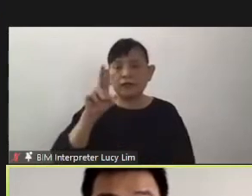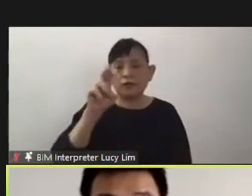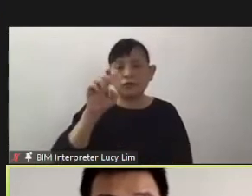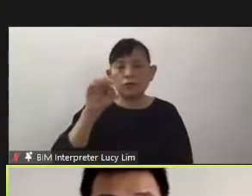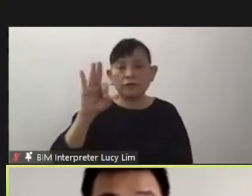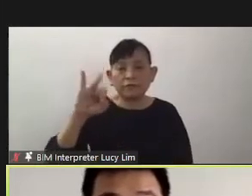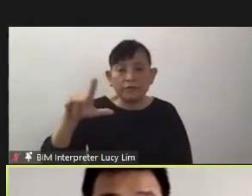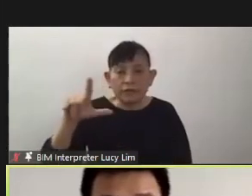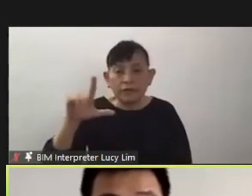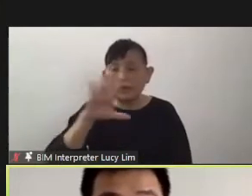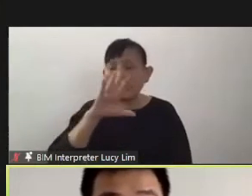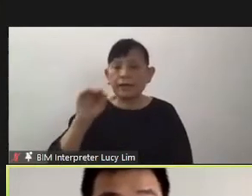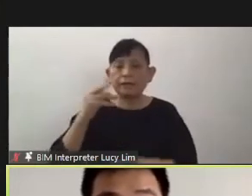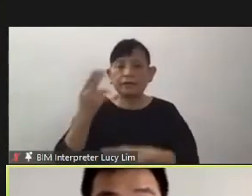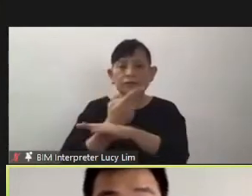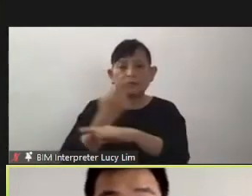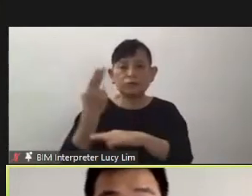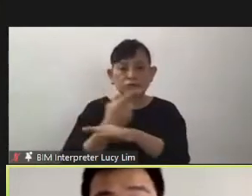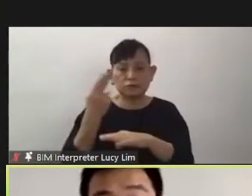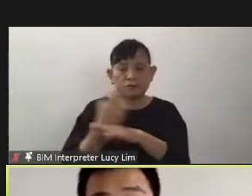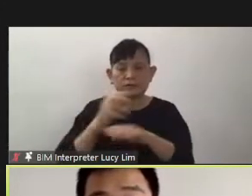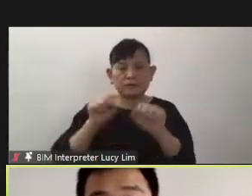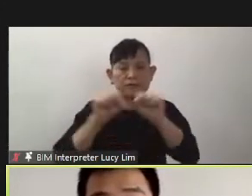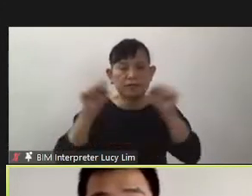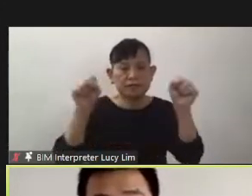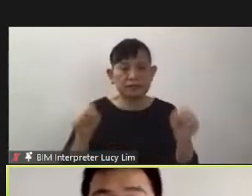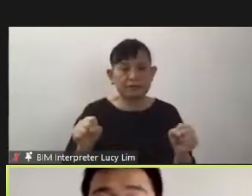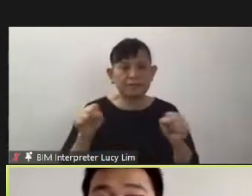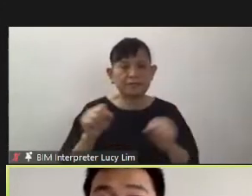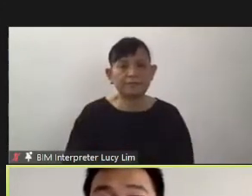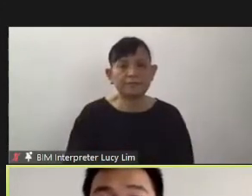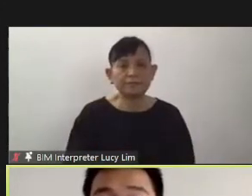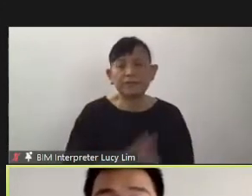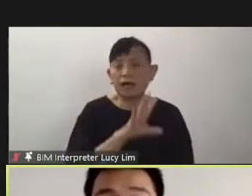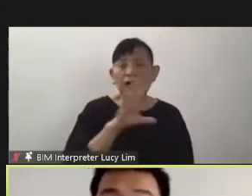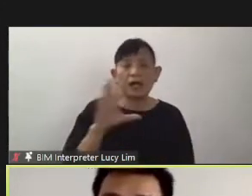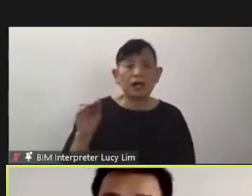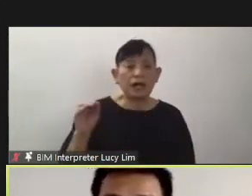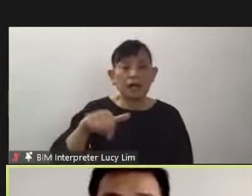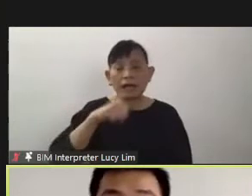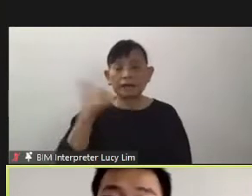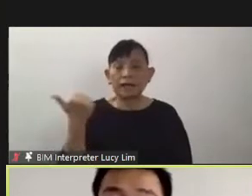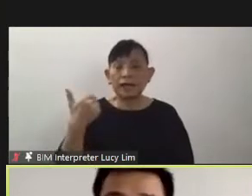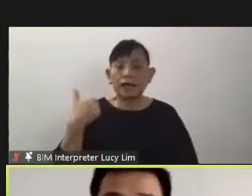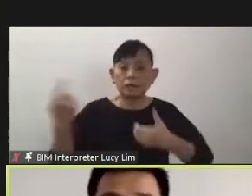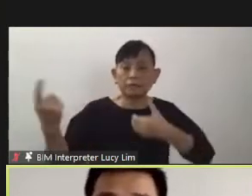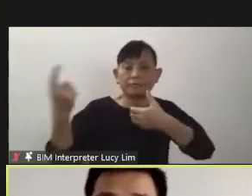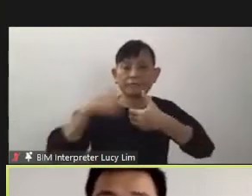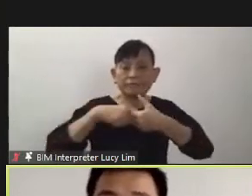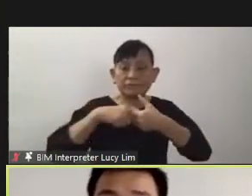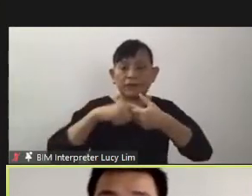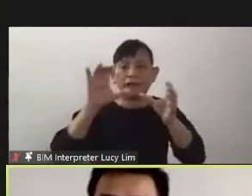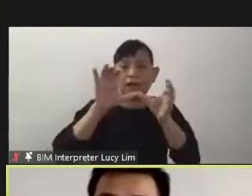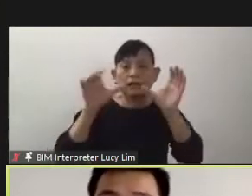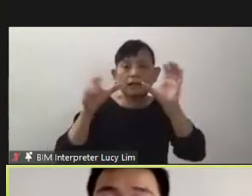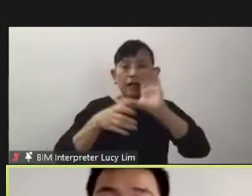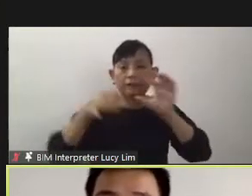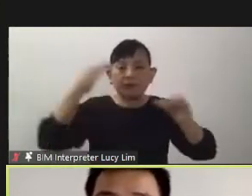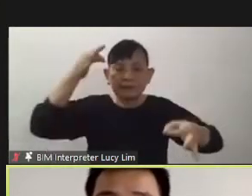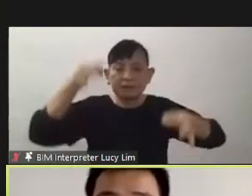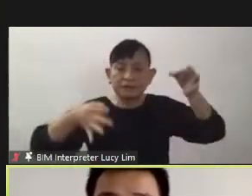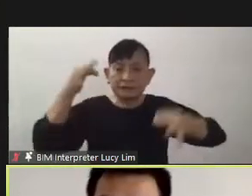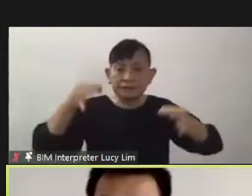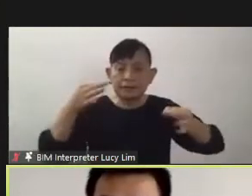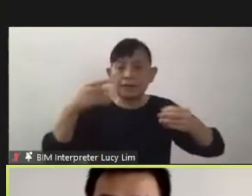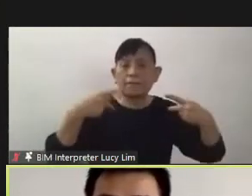system. Okay. So the other ones I would like to connect it to climate justice. Like plastic